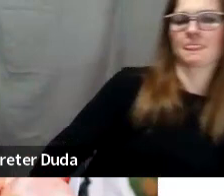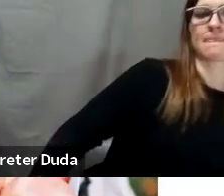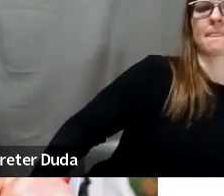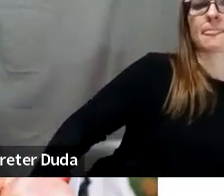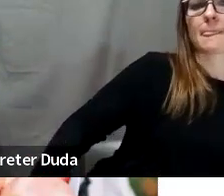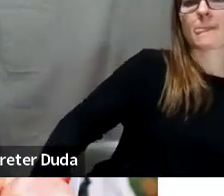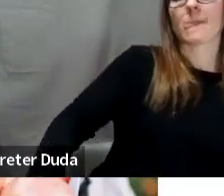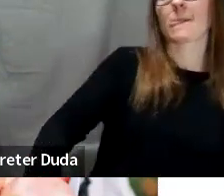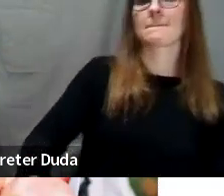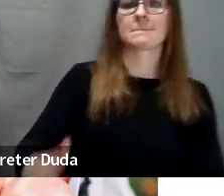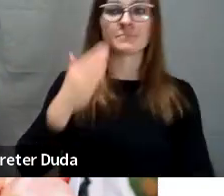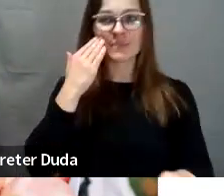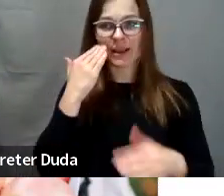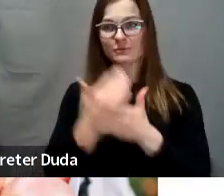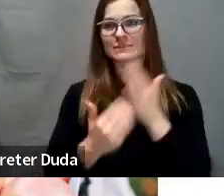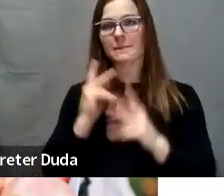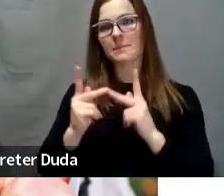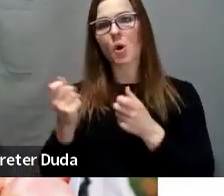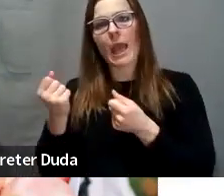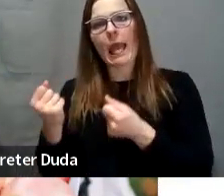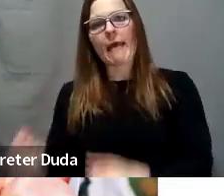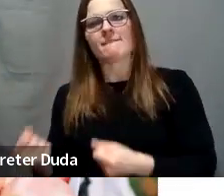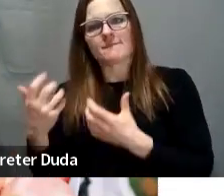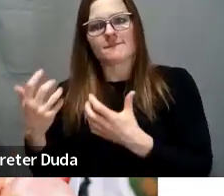people carrying heavy produce.